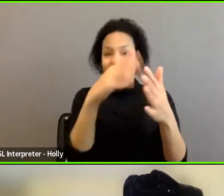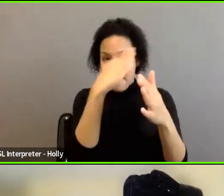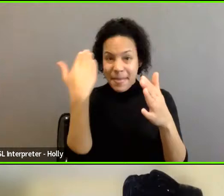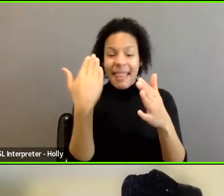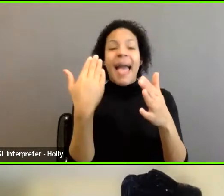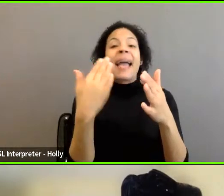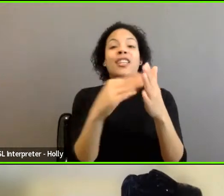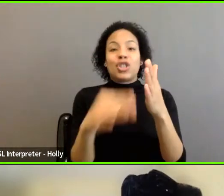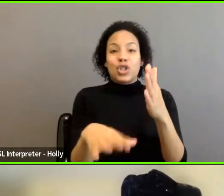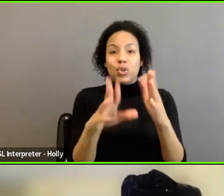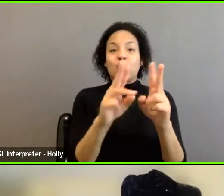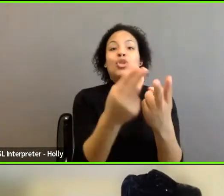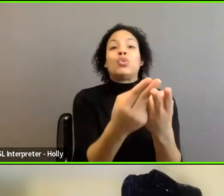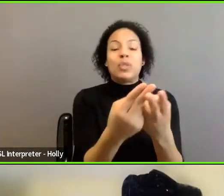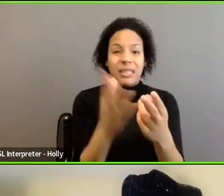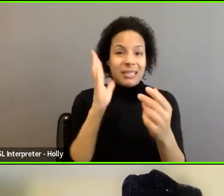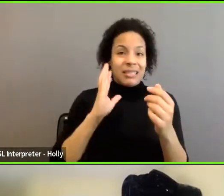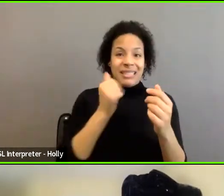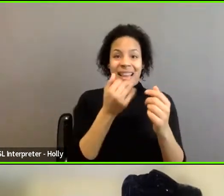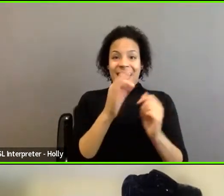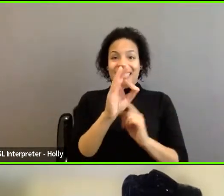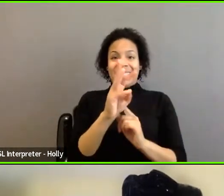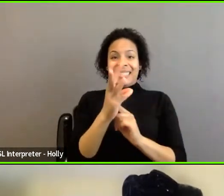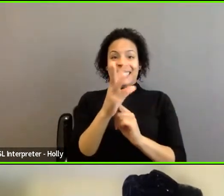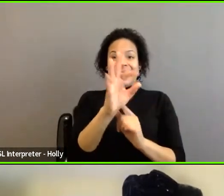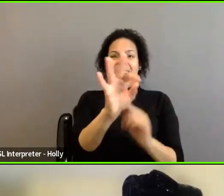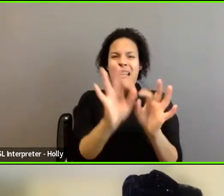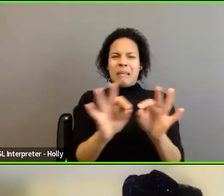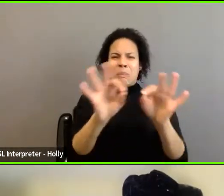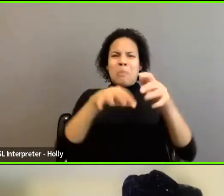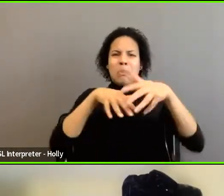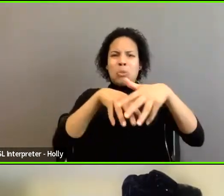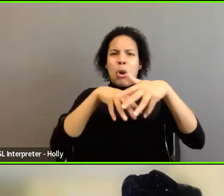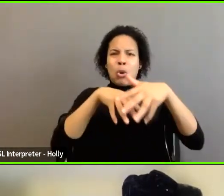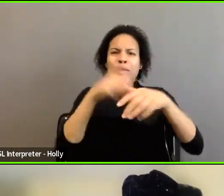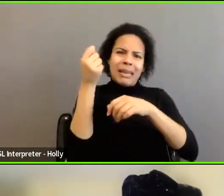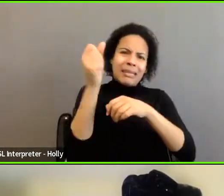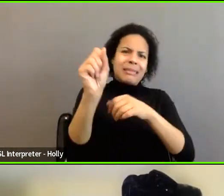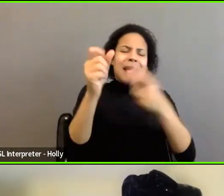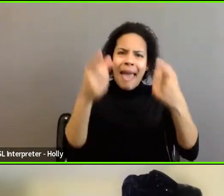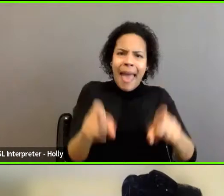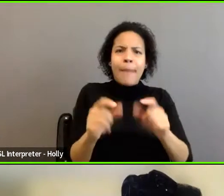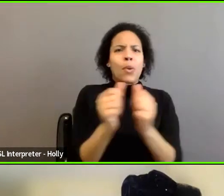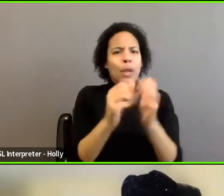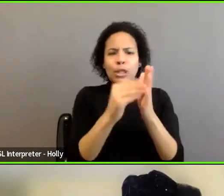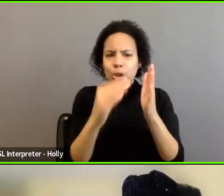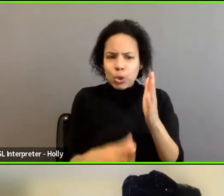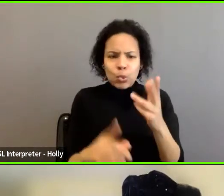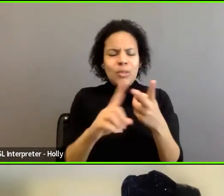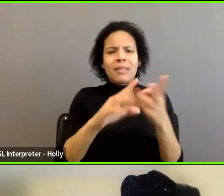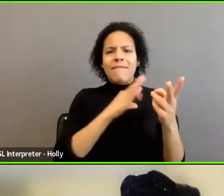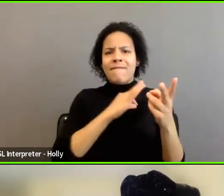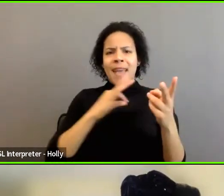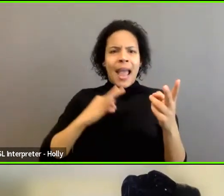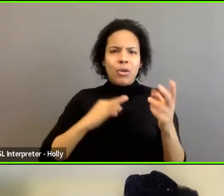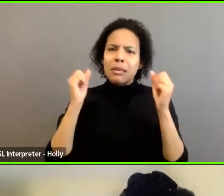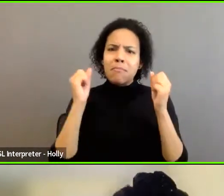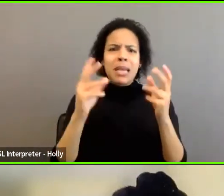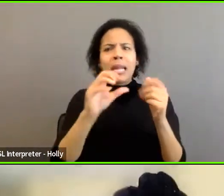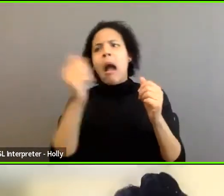involved students, this involved faculty, this involved just a bunch of people who were there for the